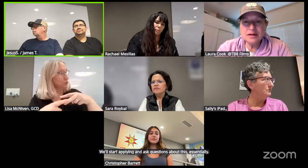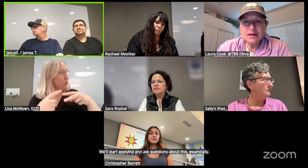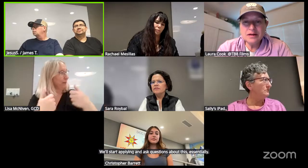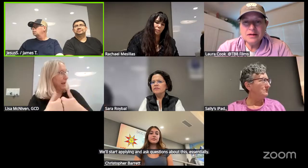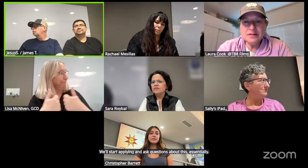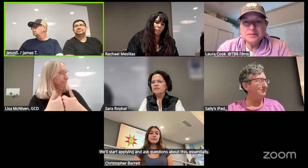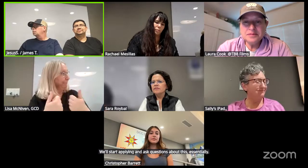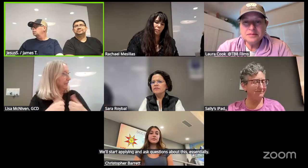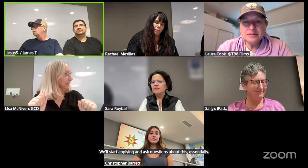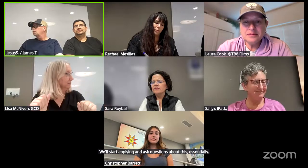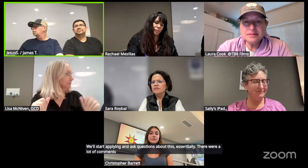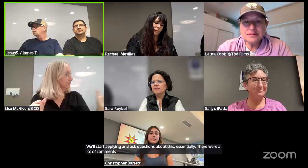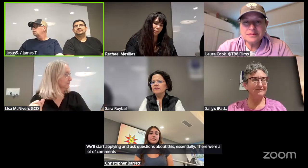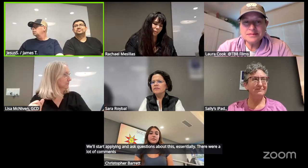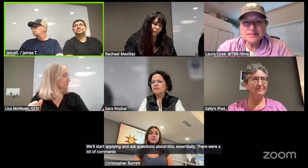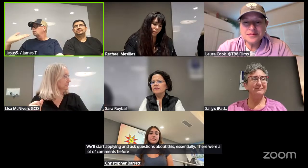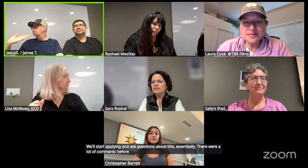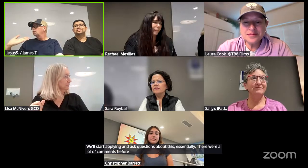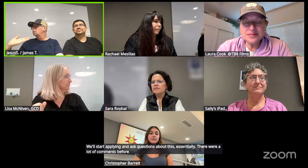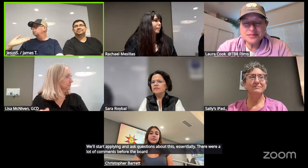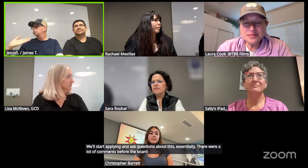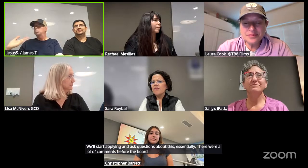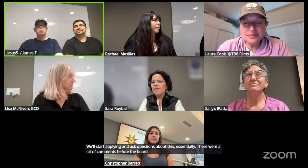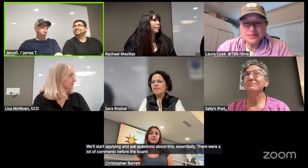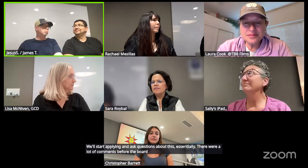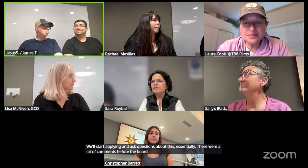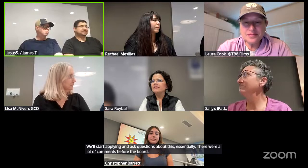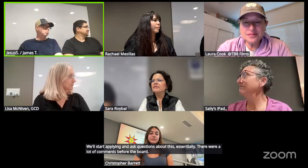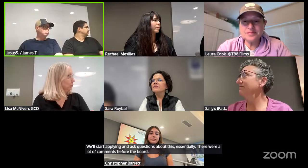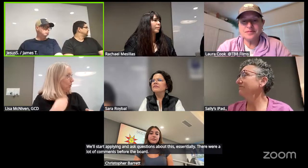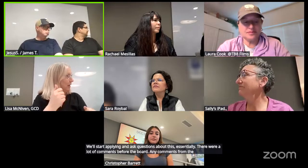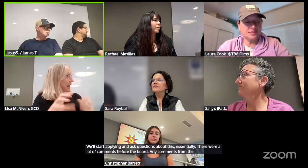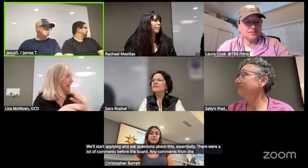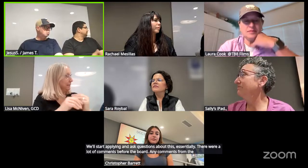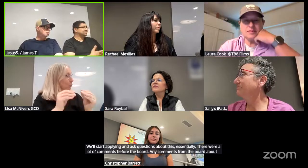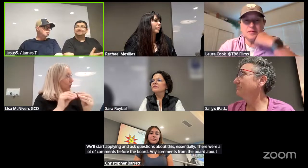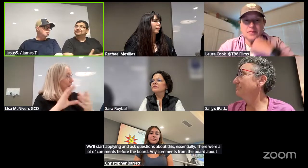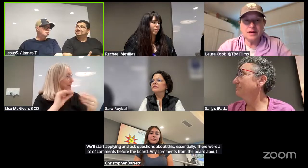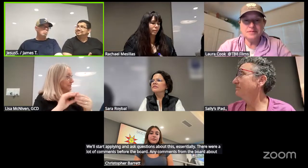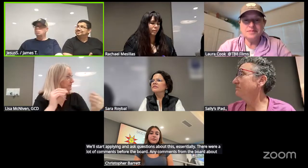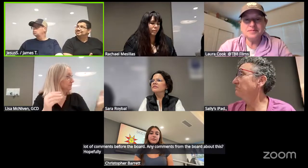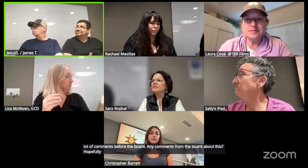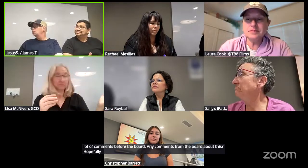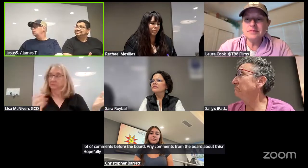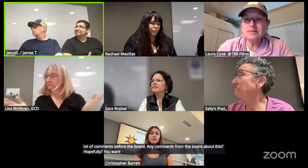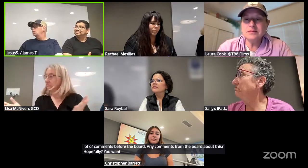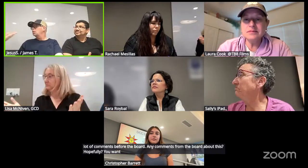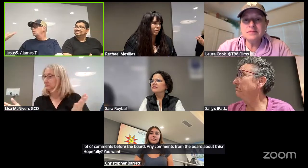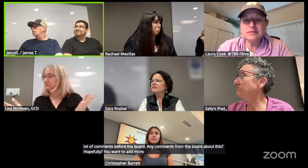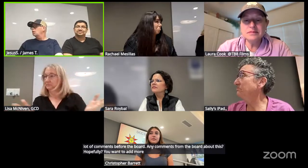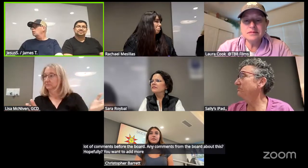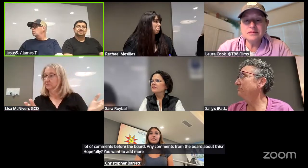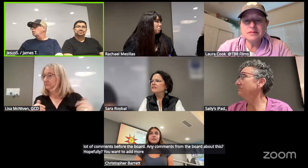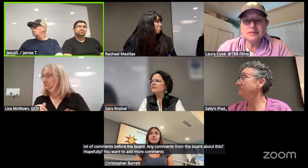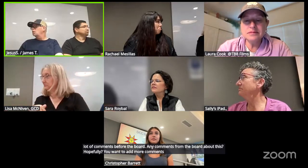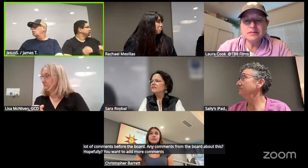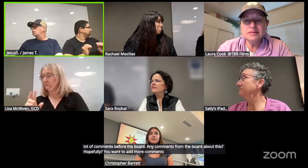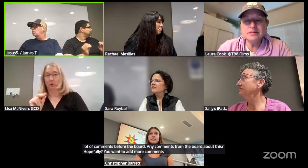lot of comments about the board. Oh, any comments from the board about this? You want to add more comment? Would you like to add any